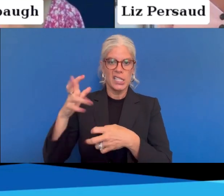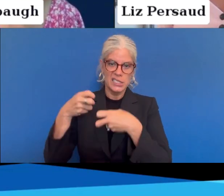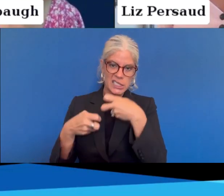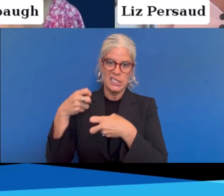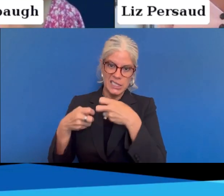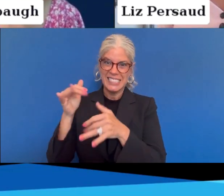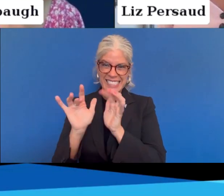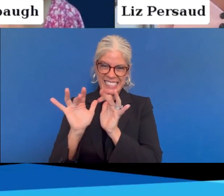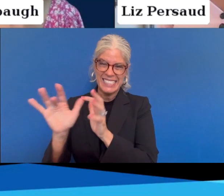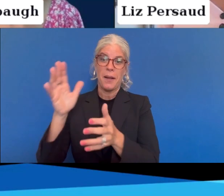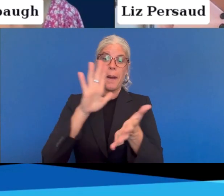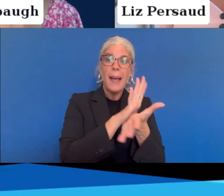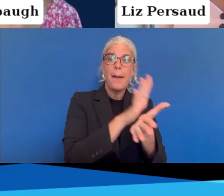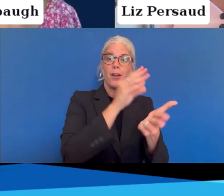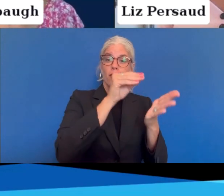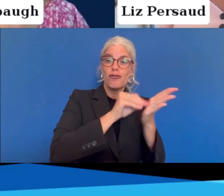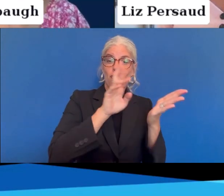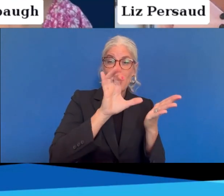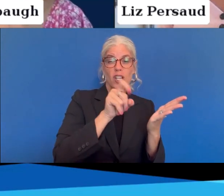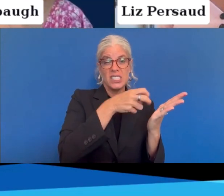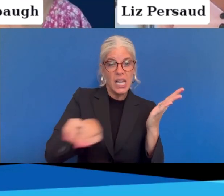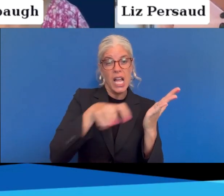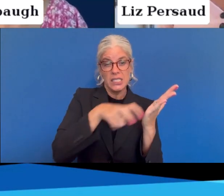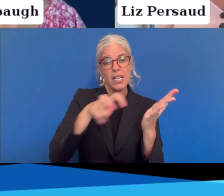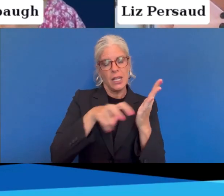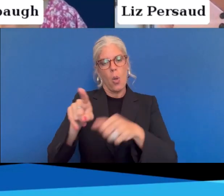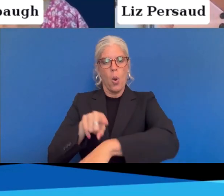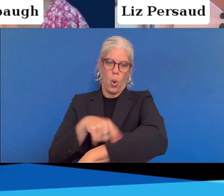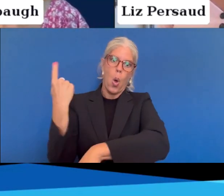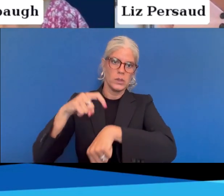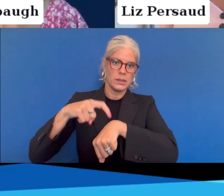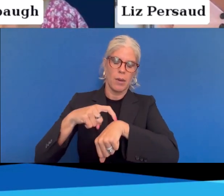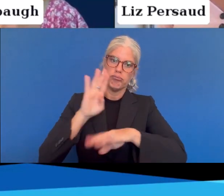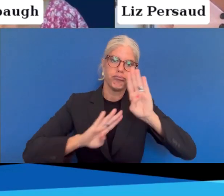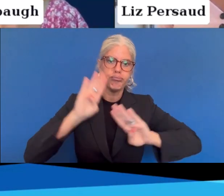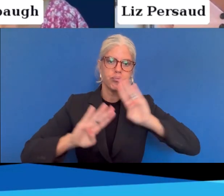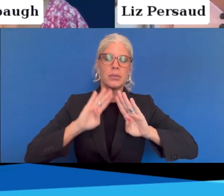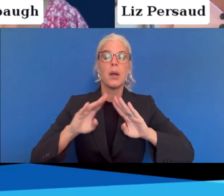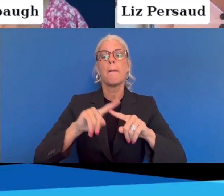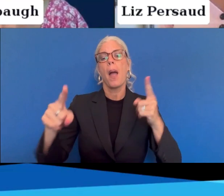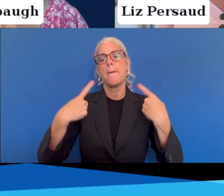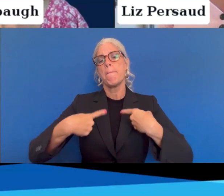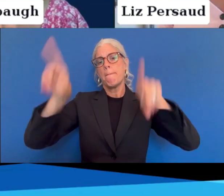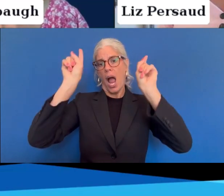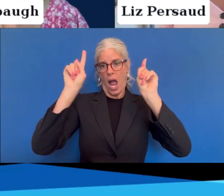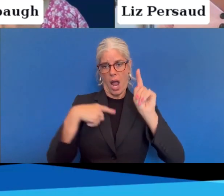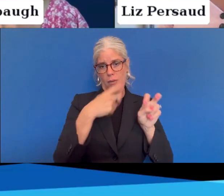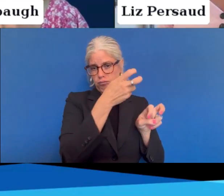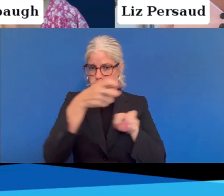very frustrating. I finally got set up with the oncology